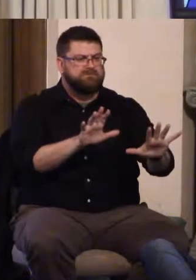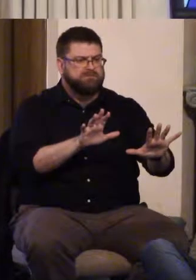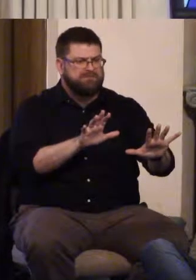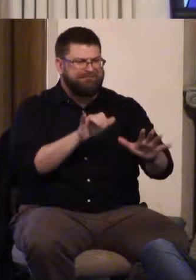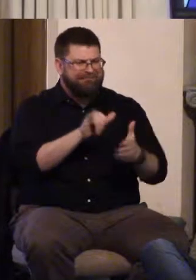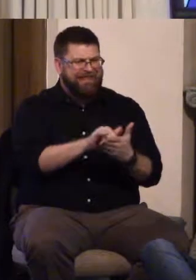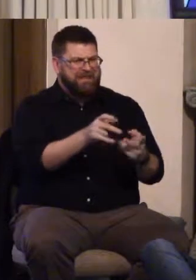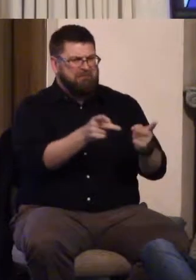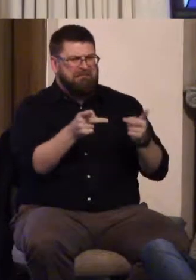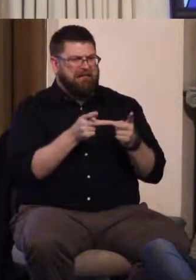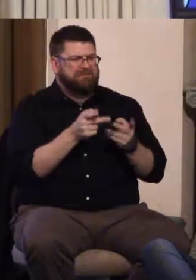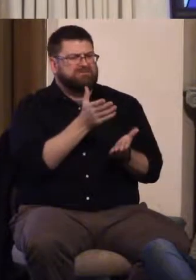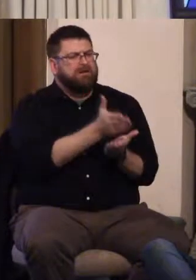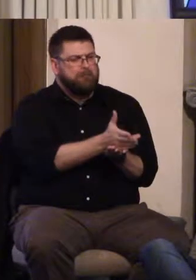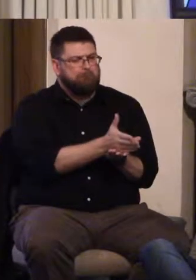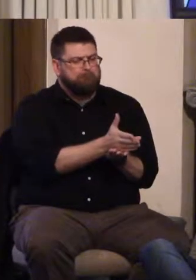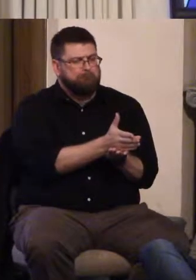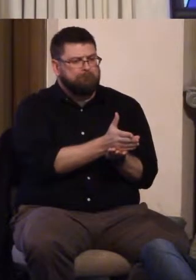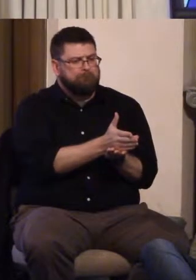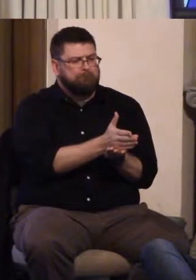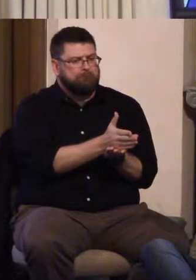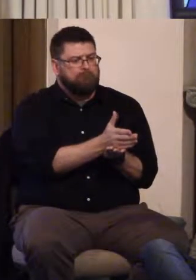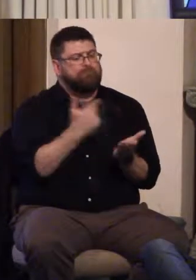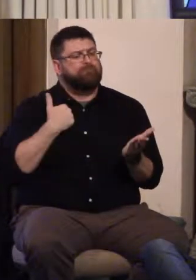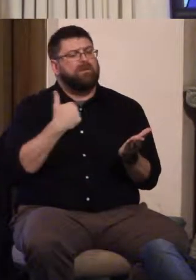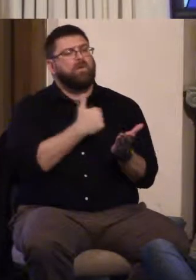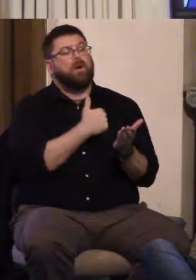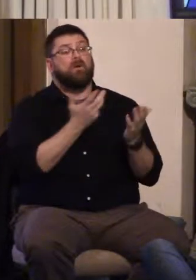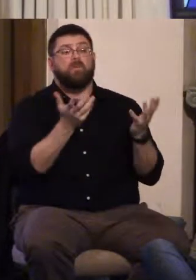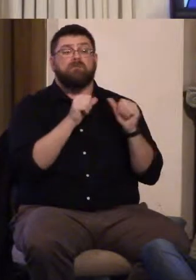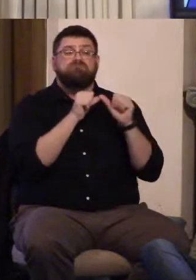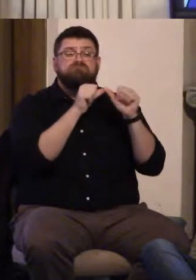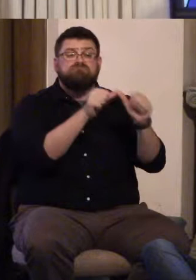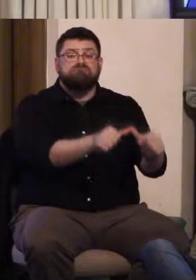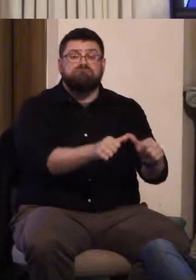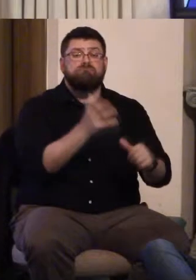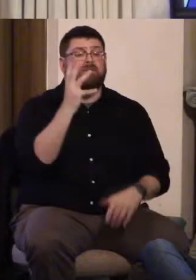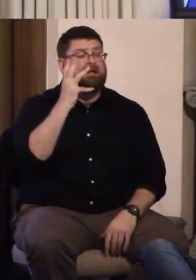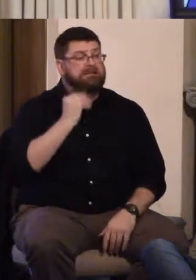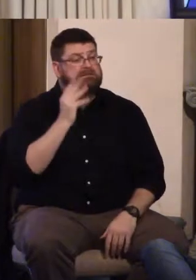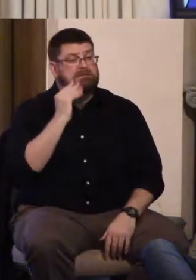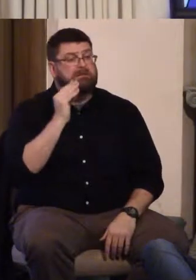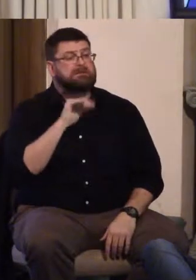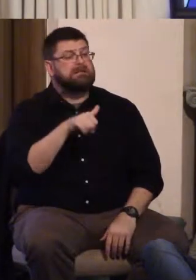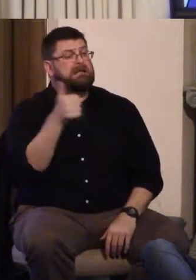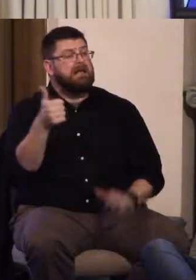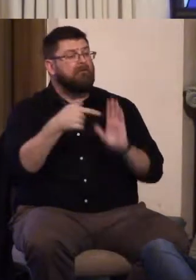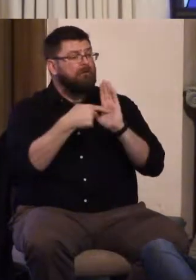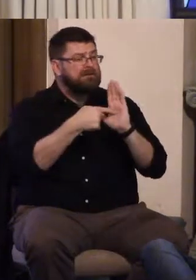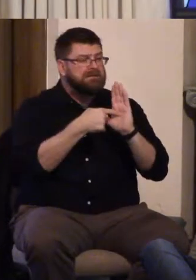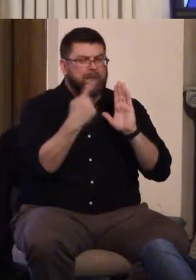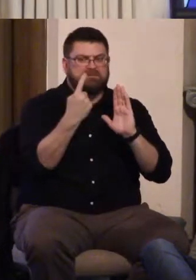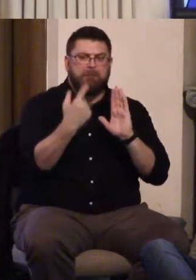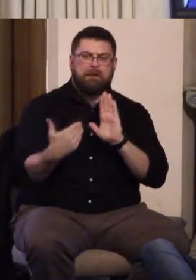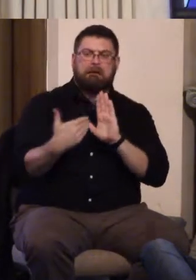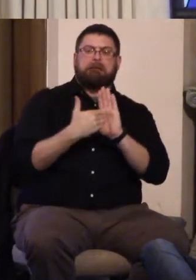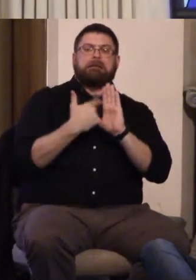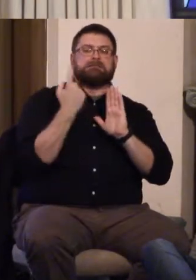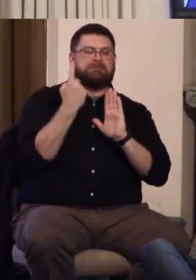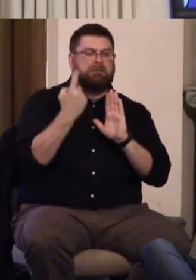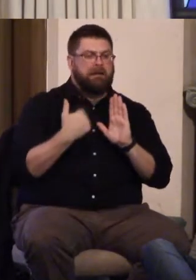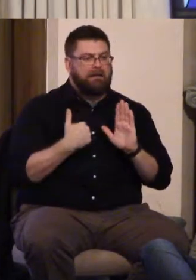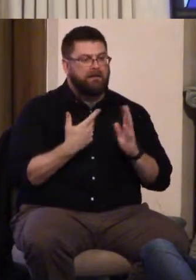place of being, right? Where we would go on and experience another example of someone being against us